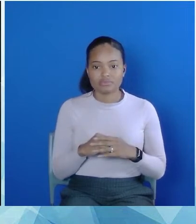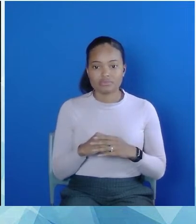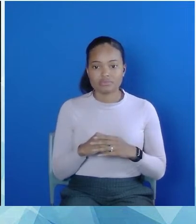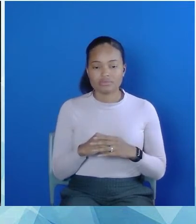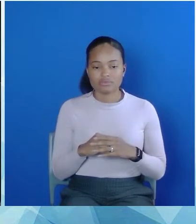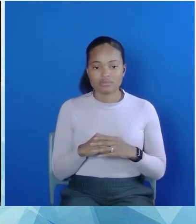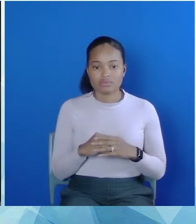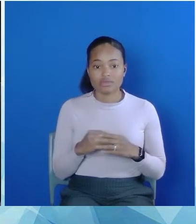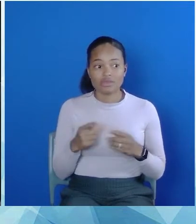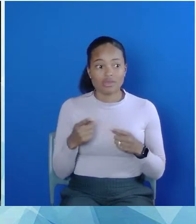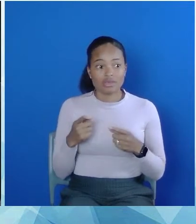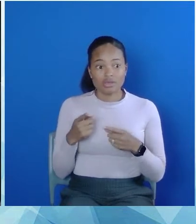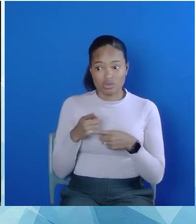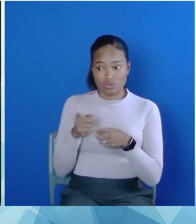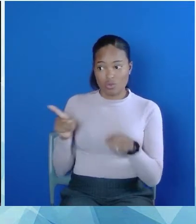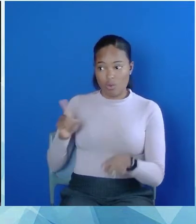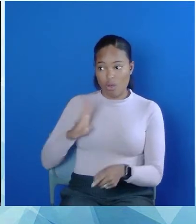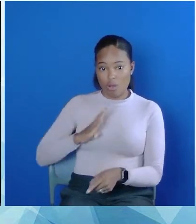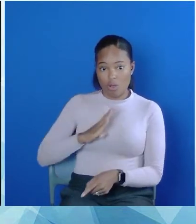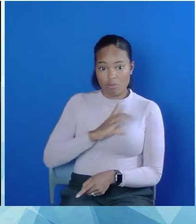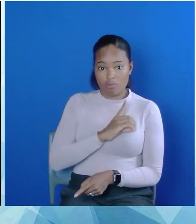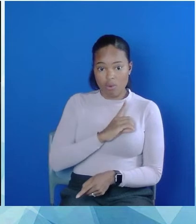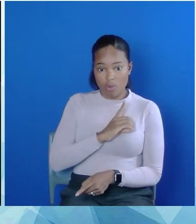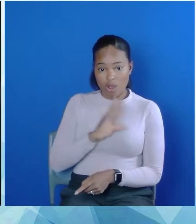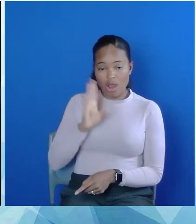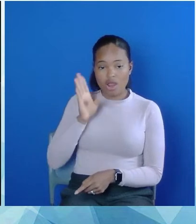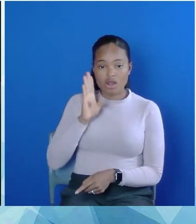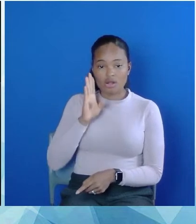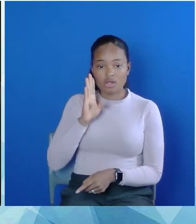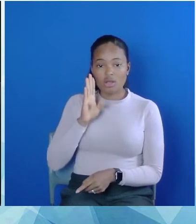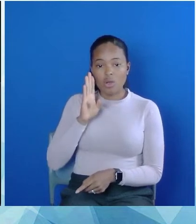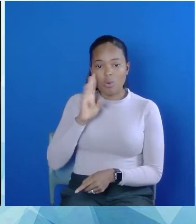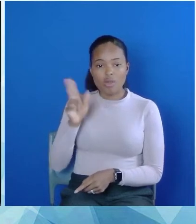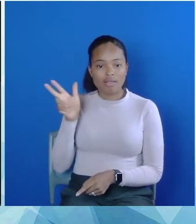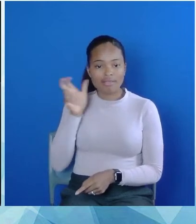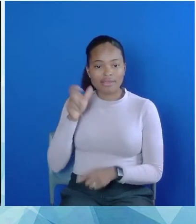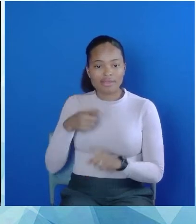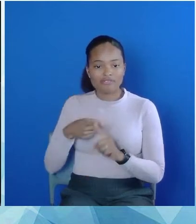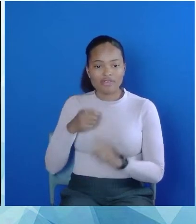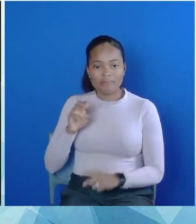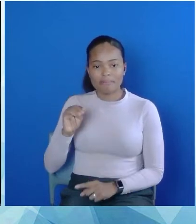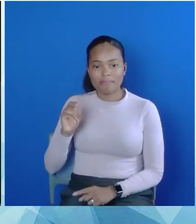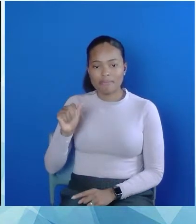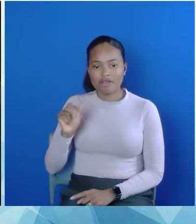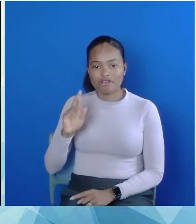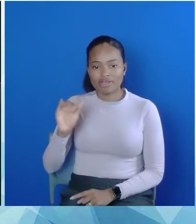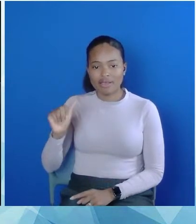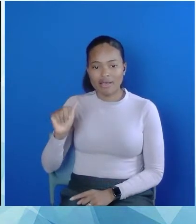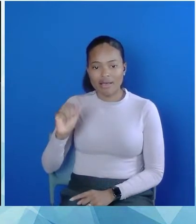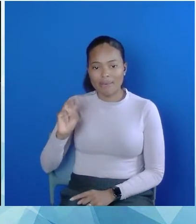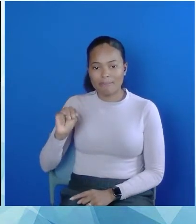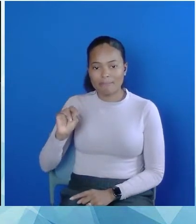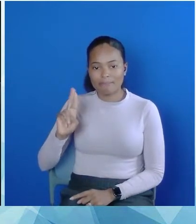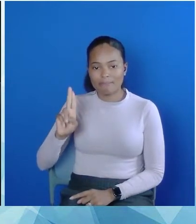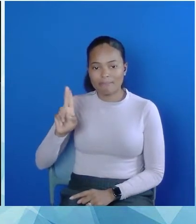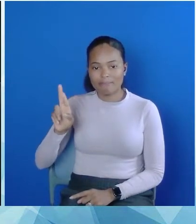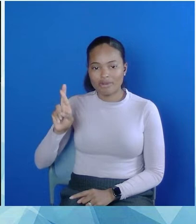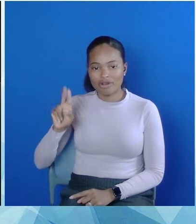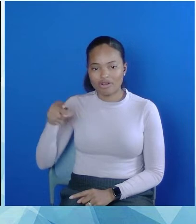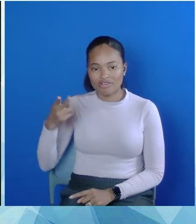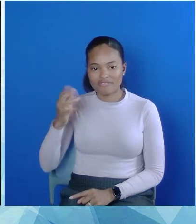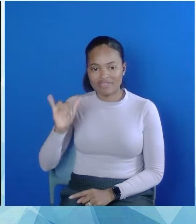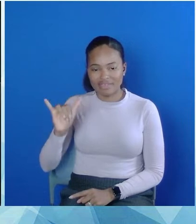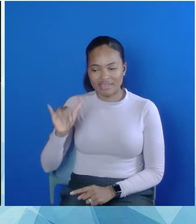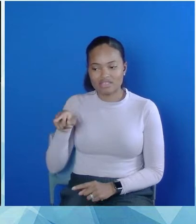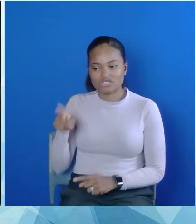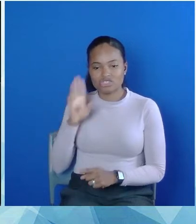is that you all will hear from Maria Murphy later on talking about the recent